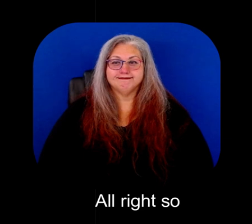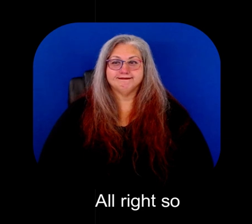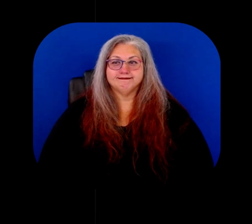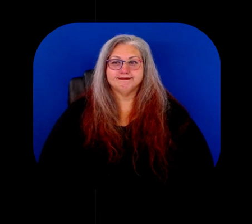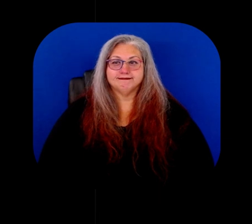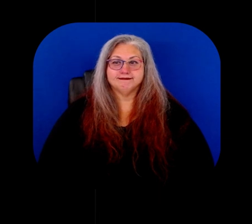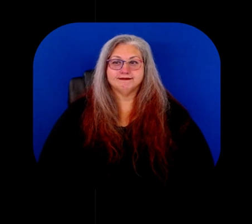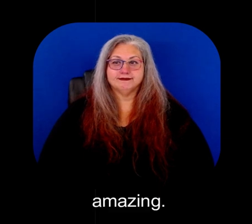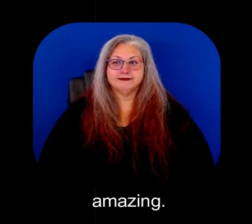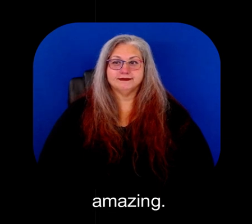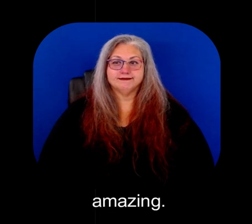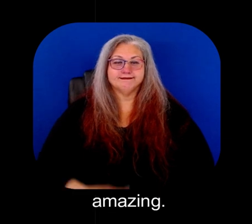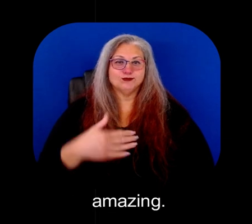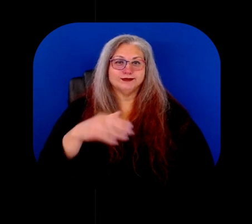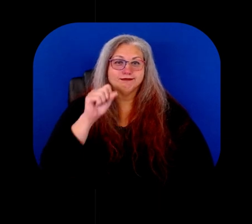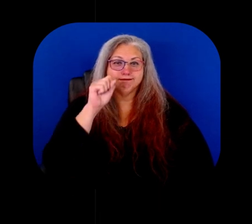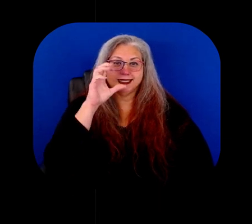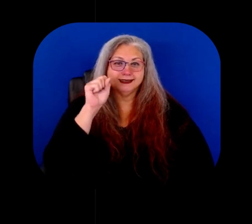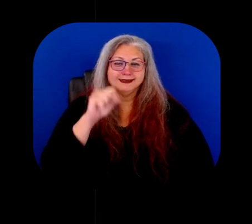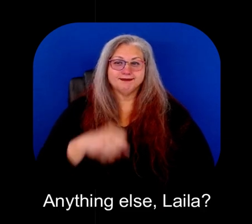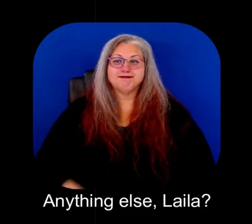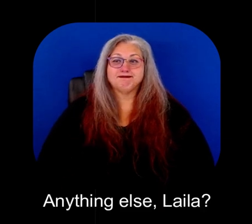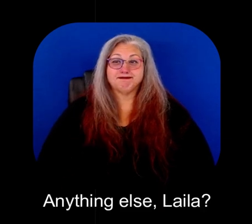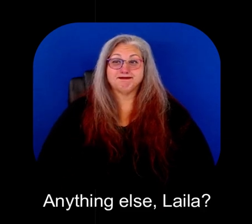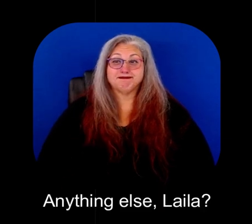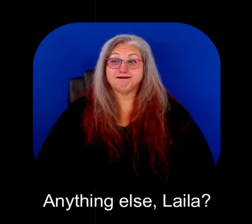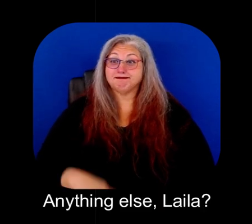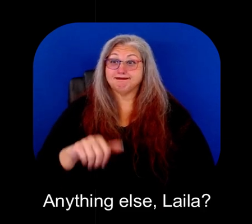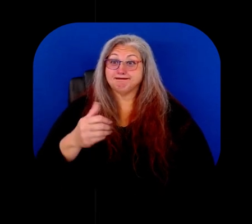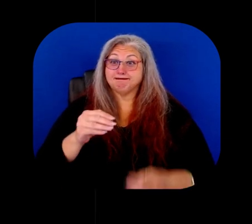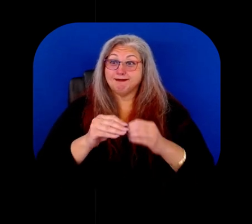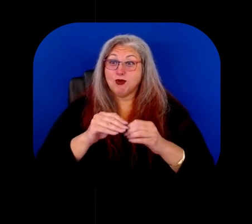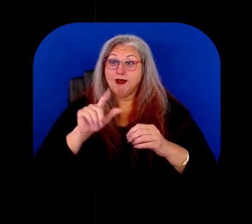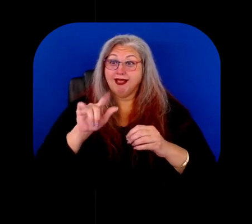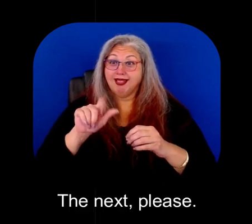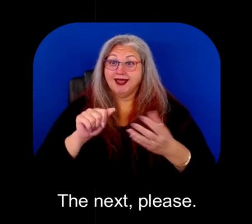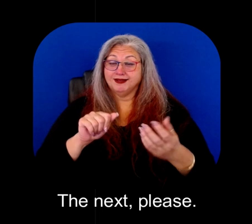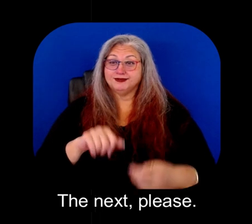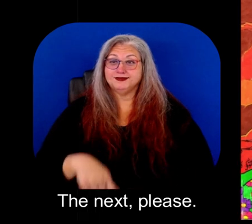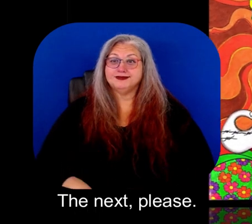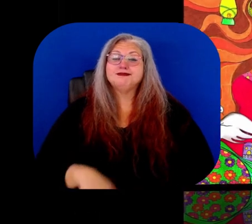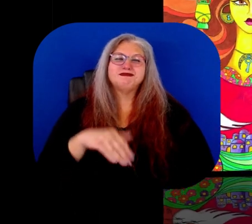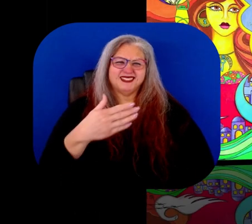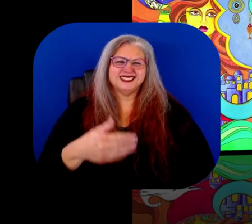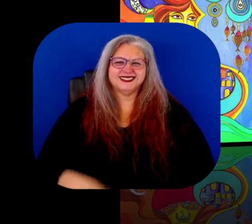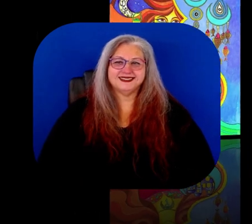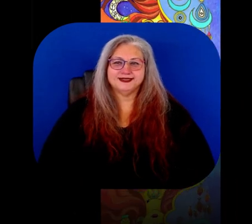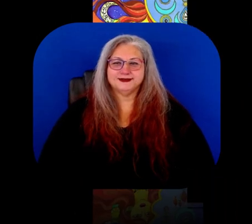So, amazing. Anything else, Leila? The next,